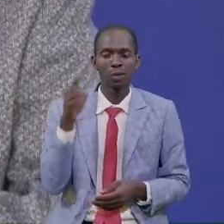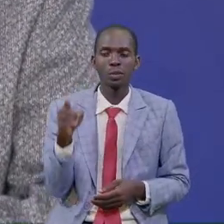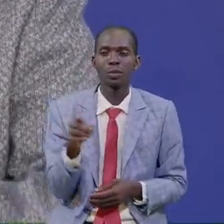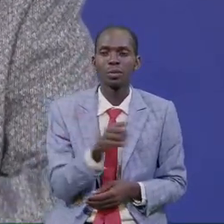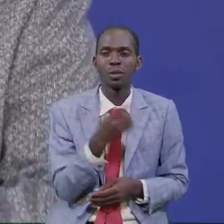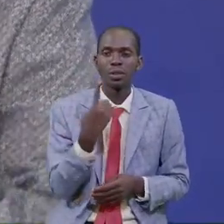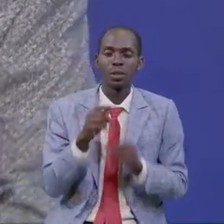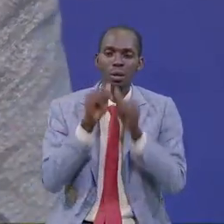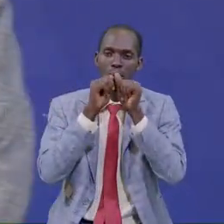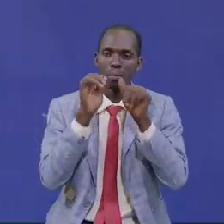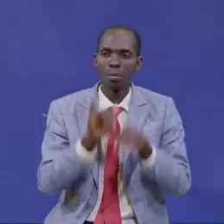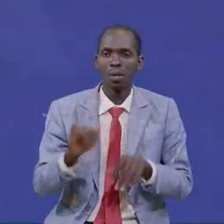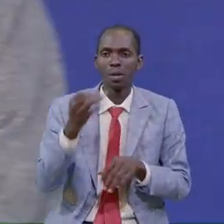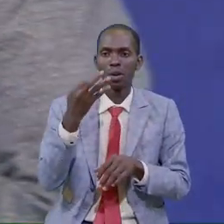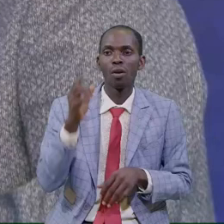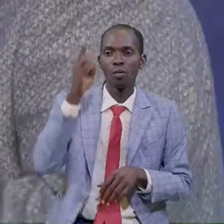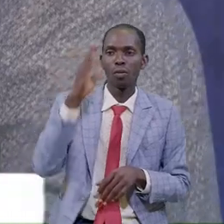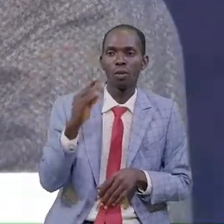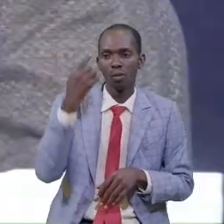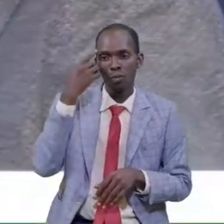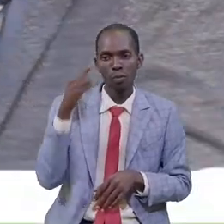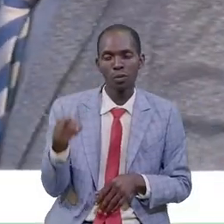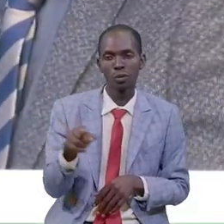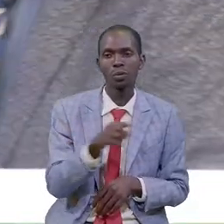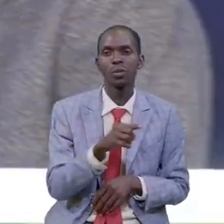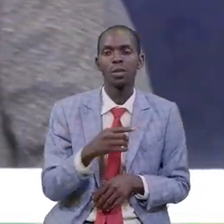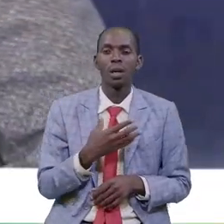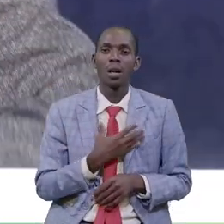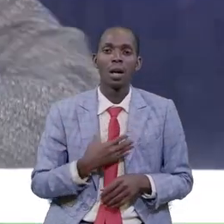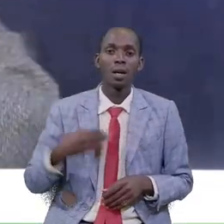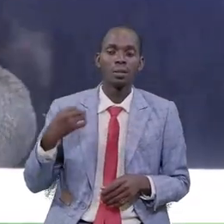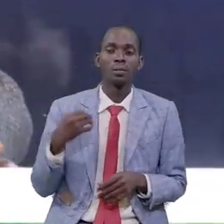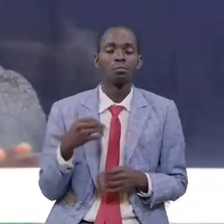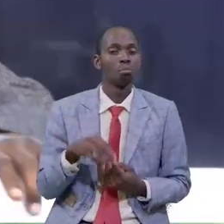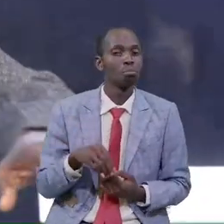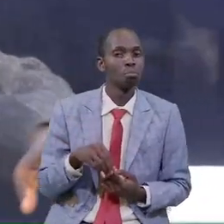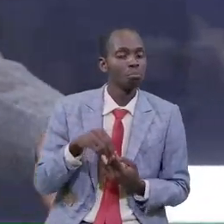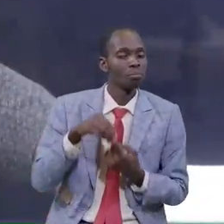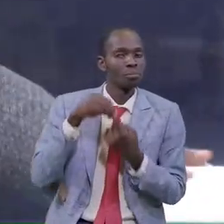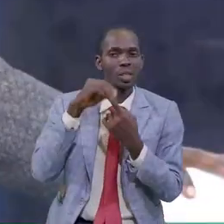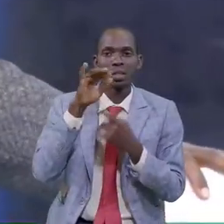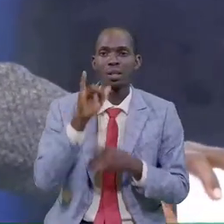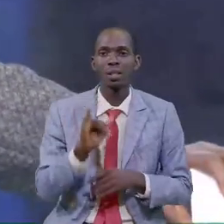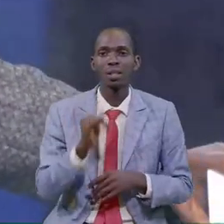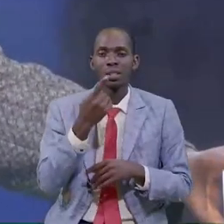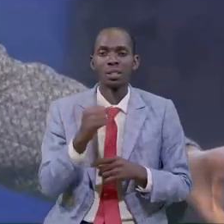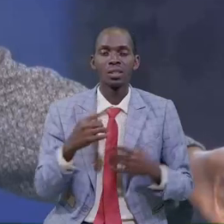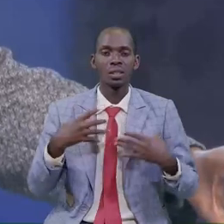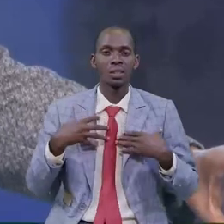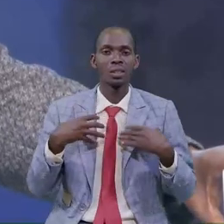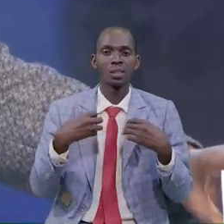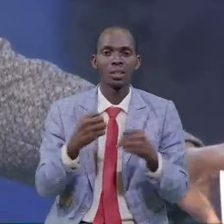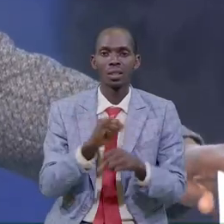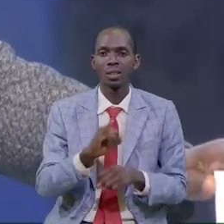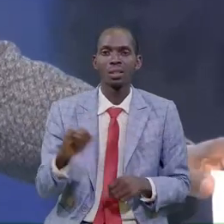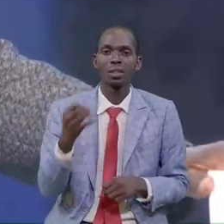Dieu. Of God dans for you. Là, il y a la bénédiction and de Dieu in particular, vous. The healing en of God for your